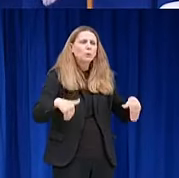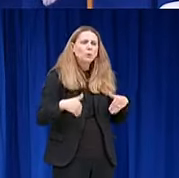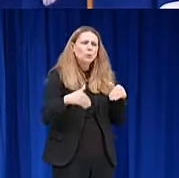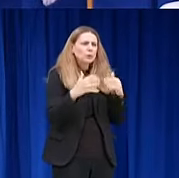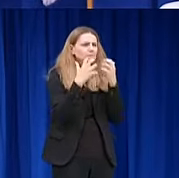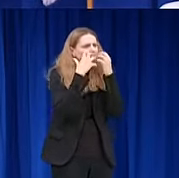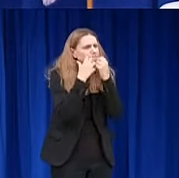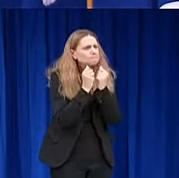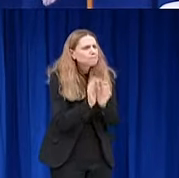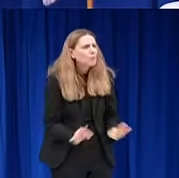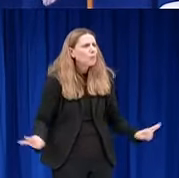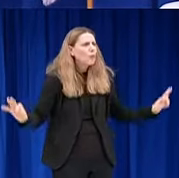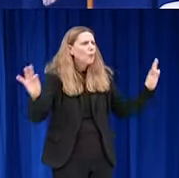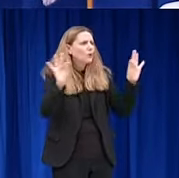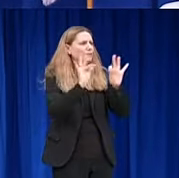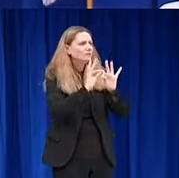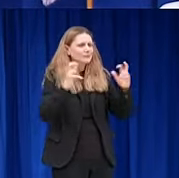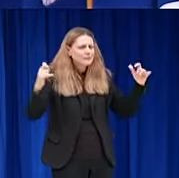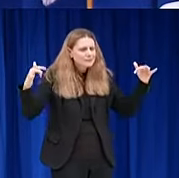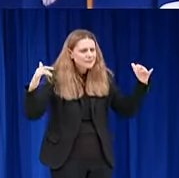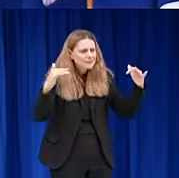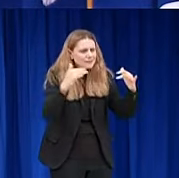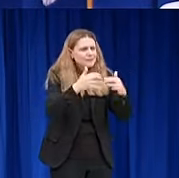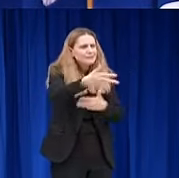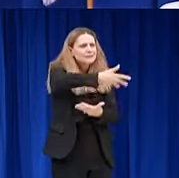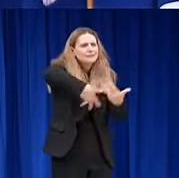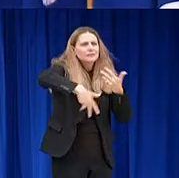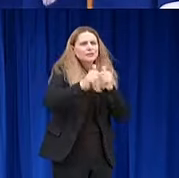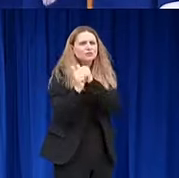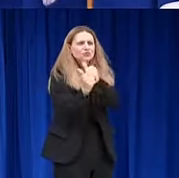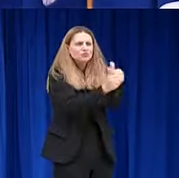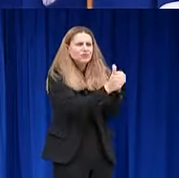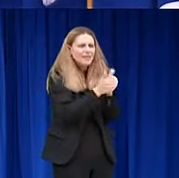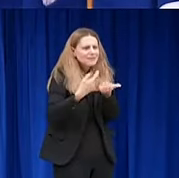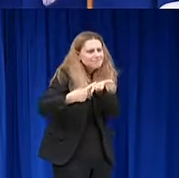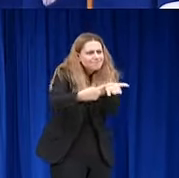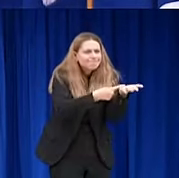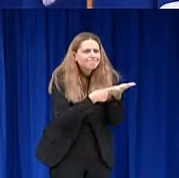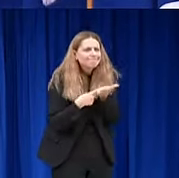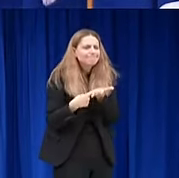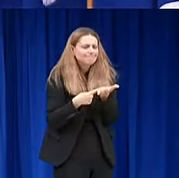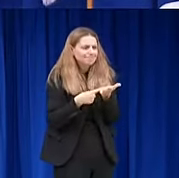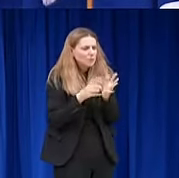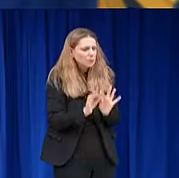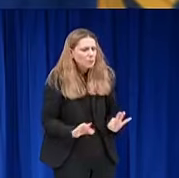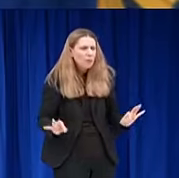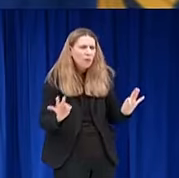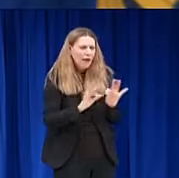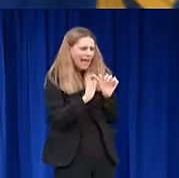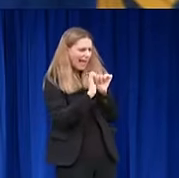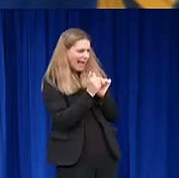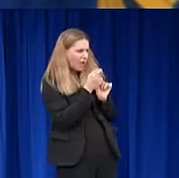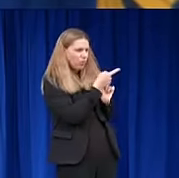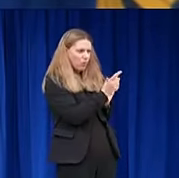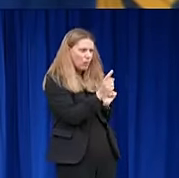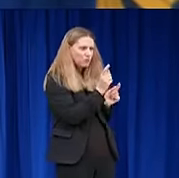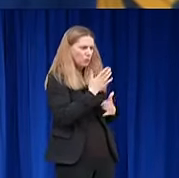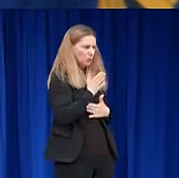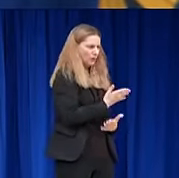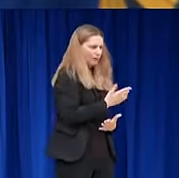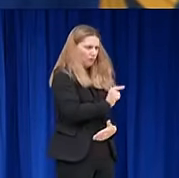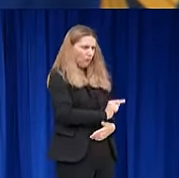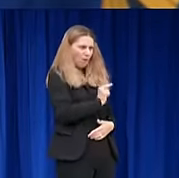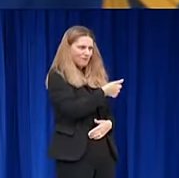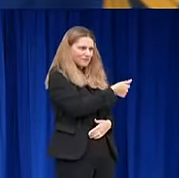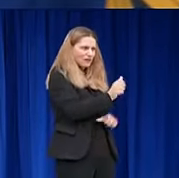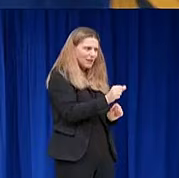and allow us to engage in the critical conversation about how to enable anyone who is willing and qualified to serve